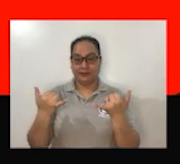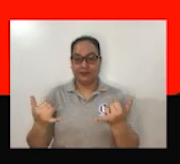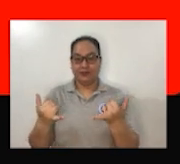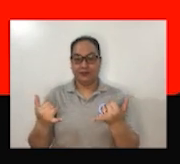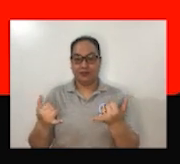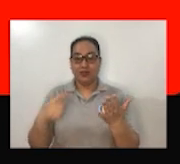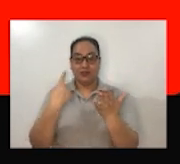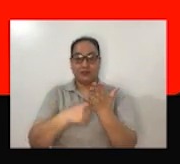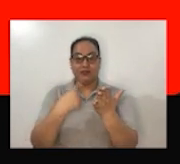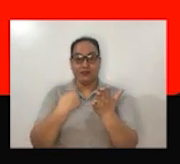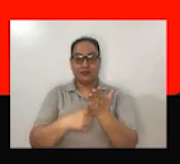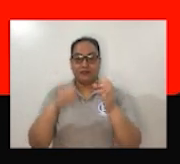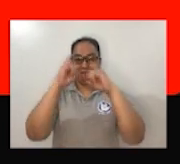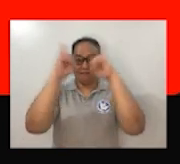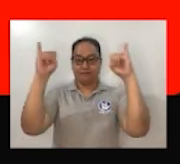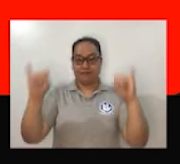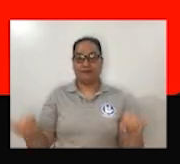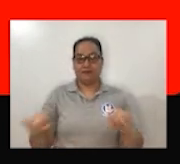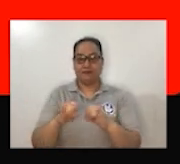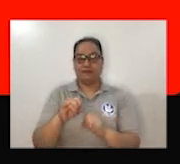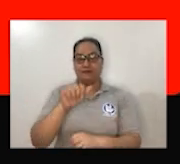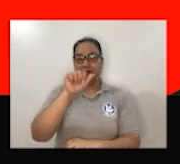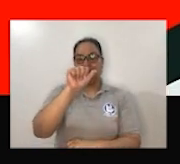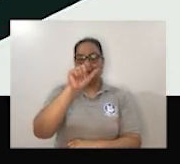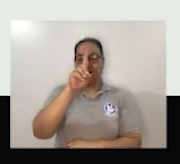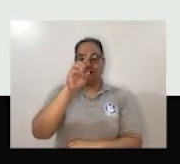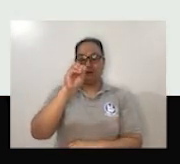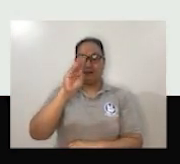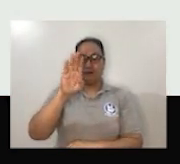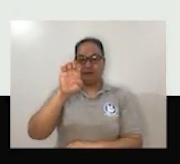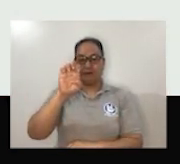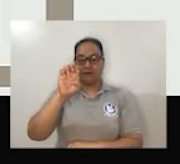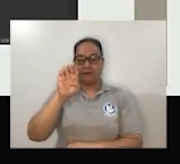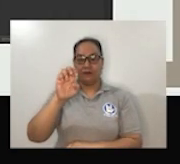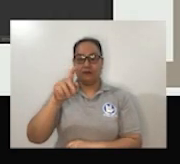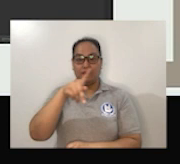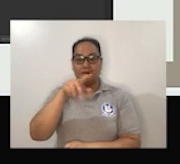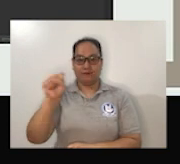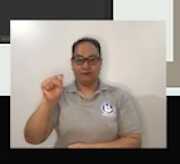Now, let's discuss the interface of Adobe Photoshop.